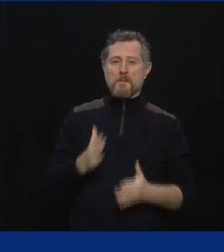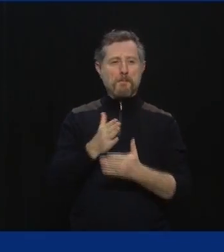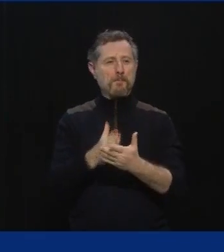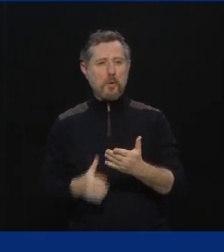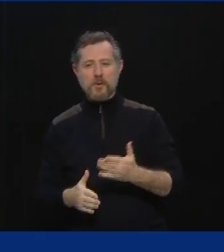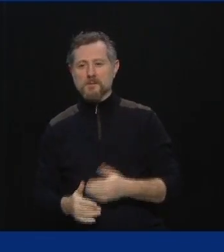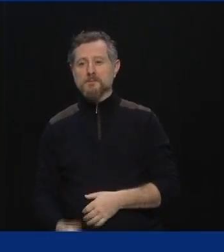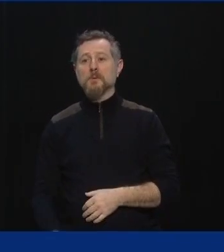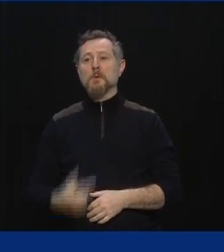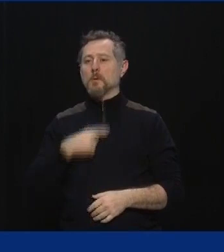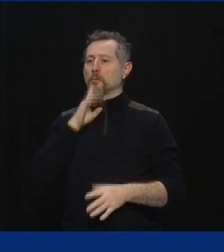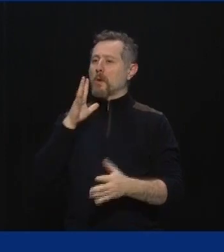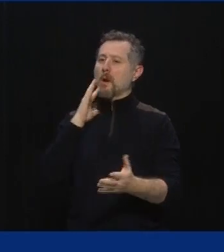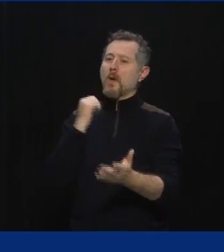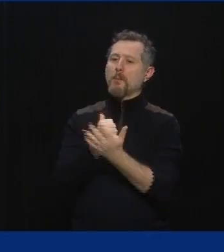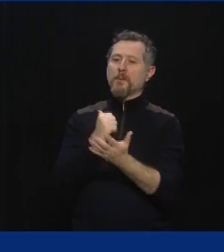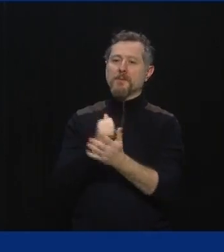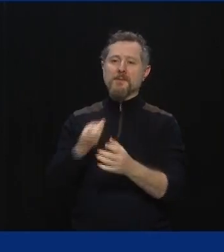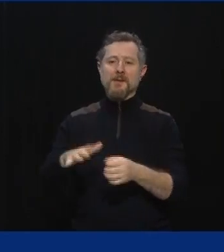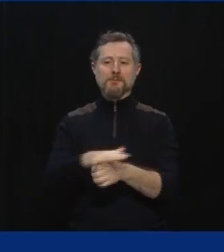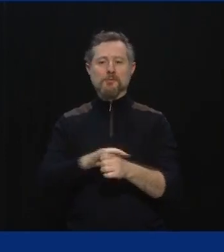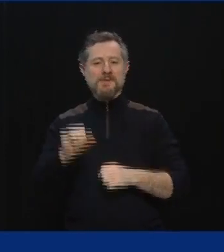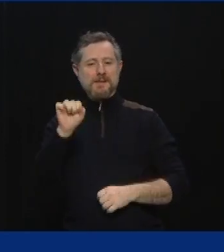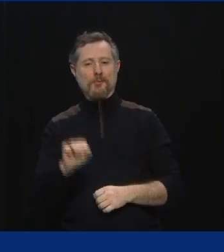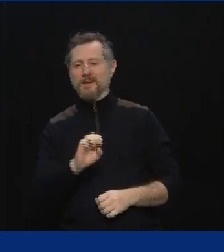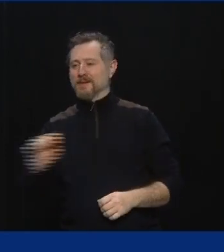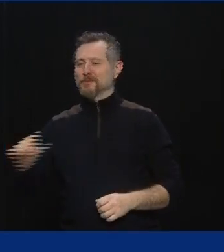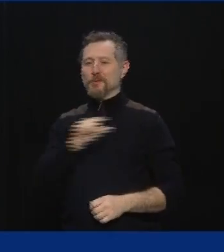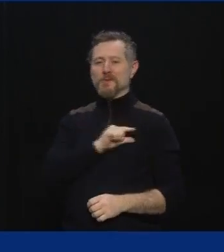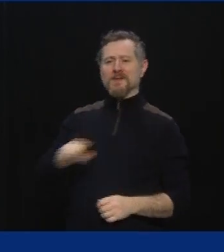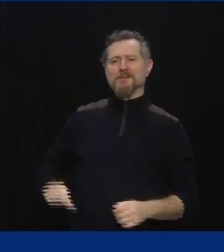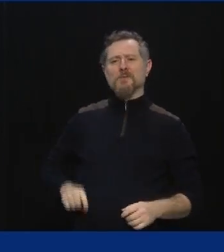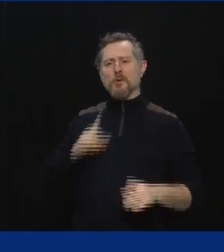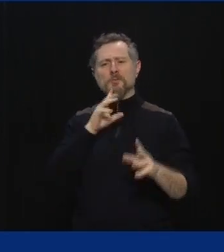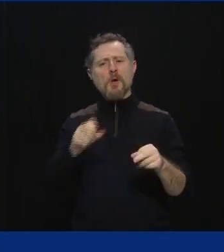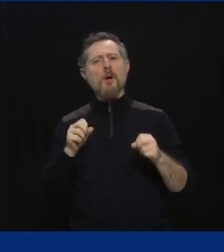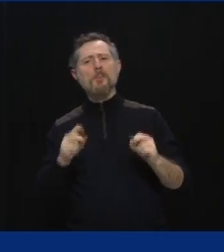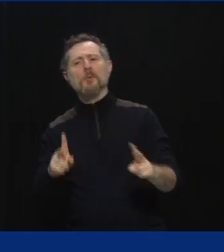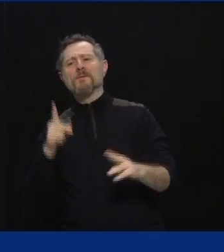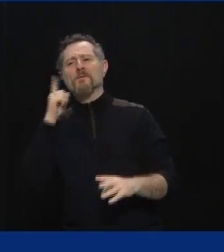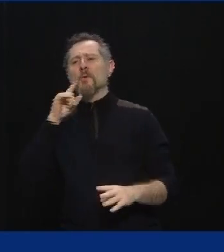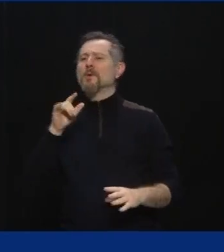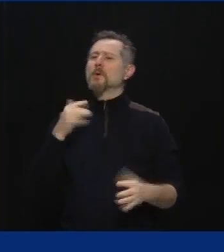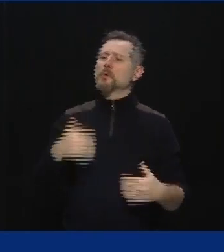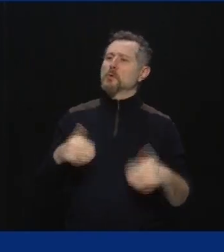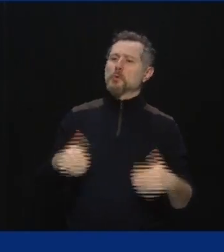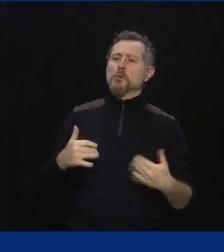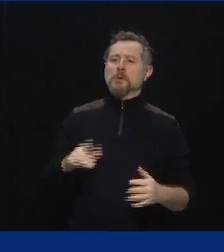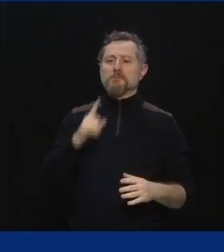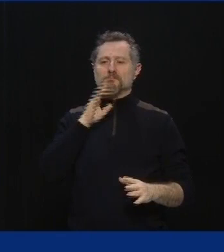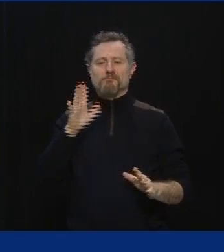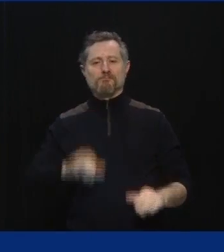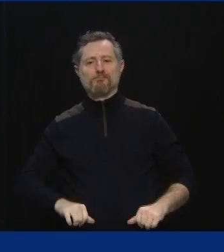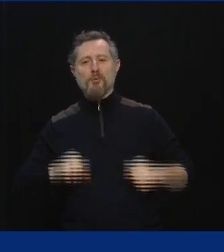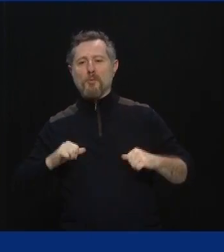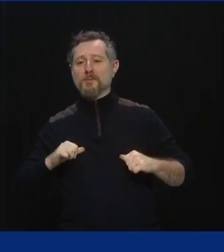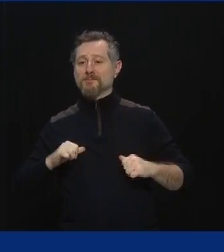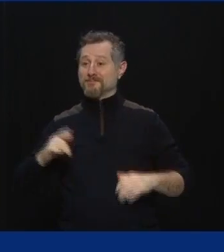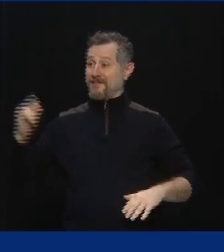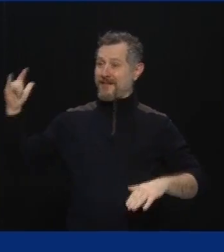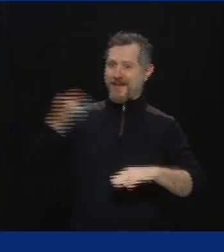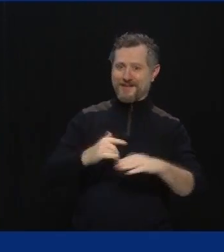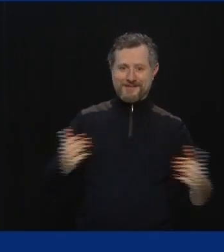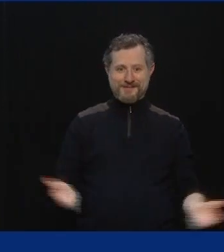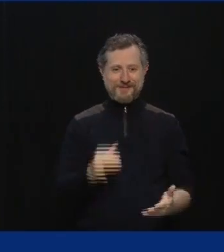lift up the neighborhood of Southeast Queens and create opportunities for individuals, as well as restore a sense of pride when people land at JFK